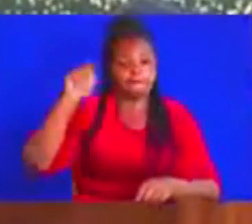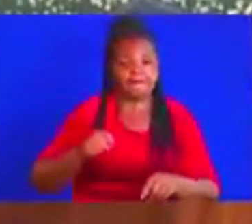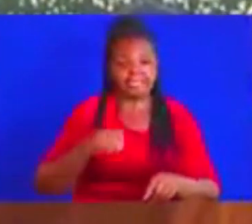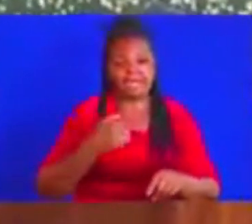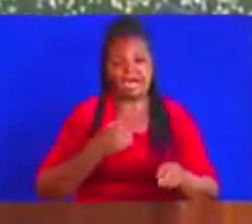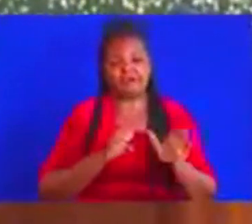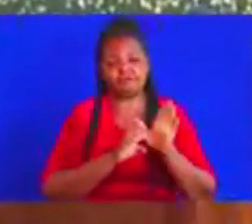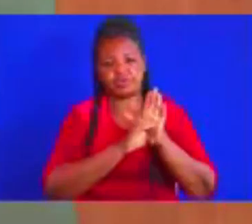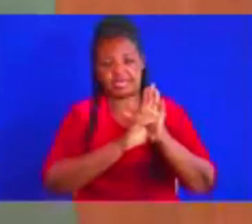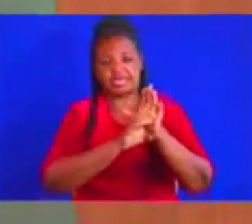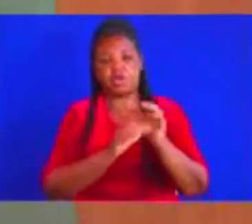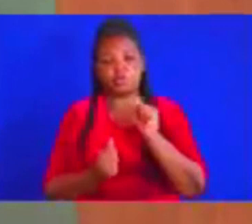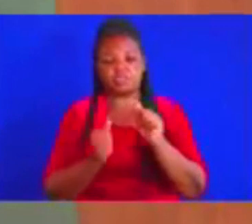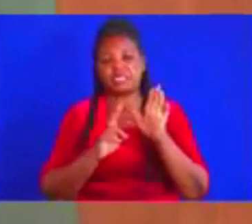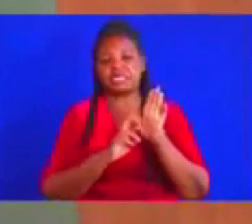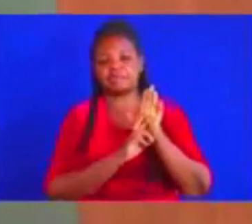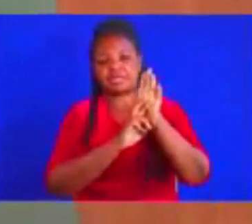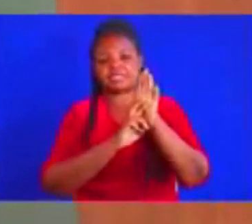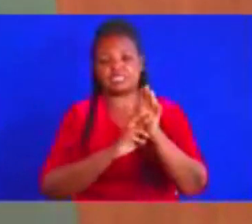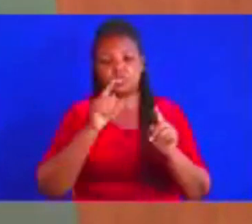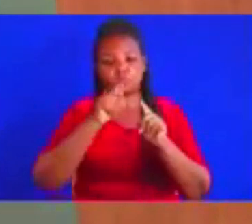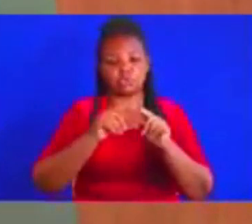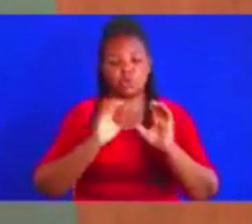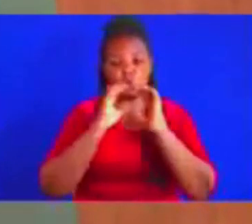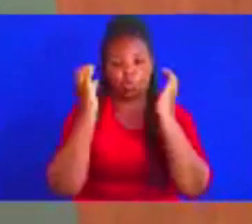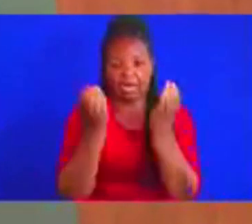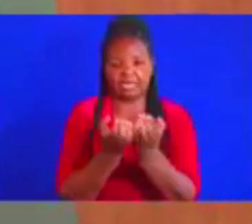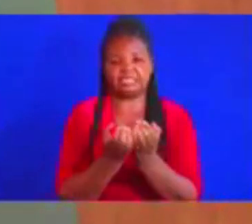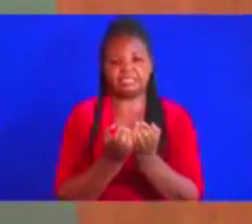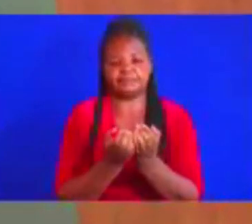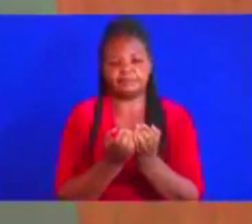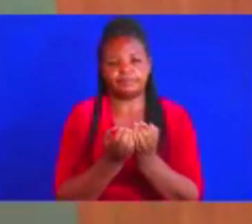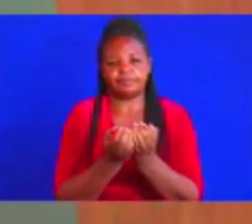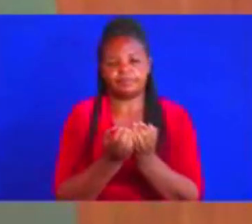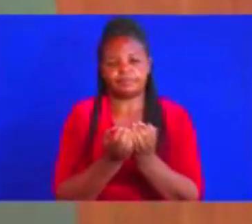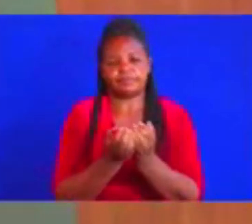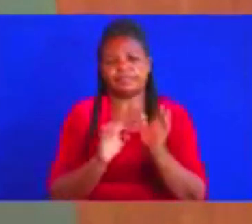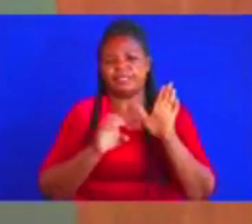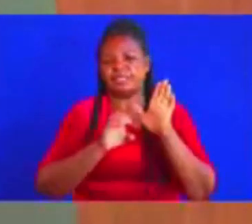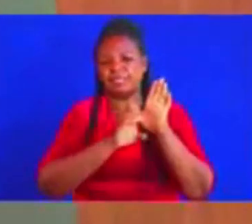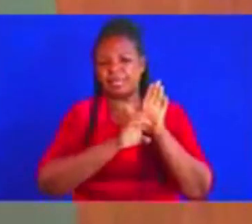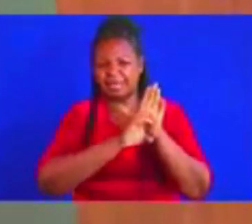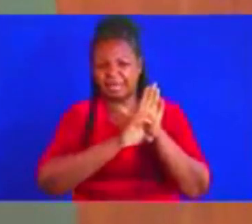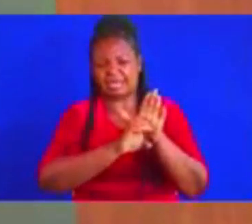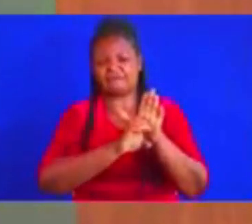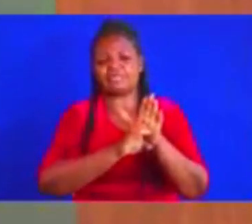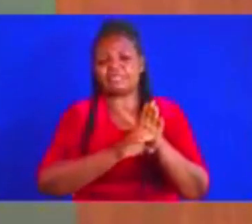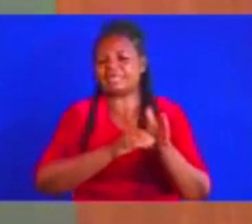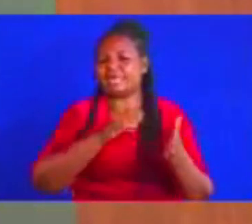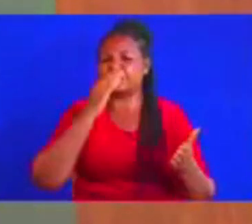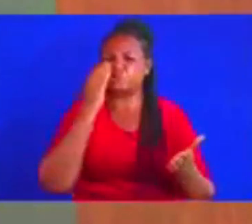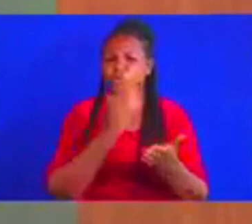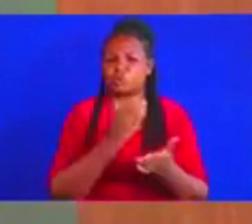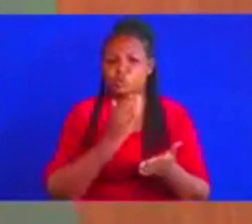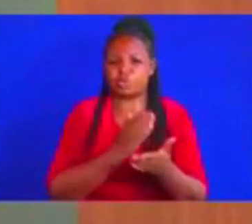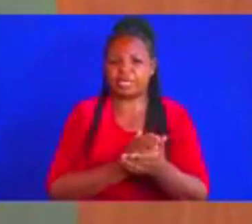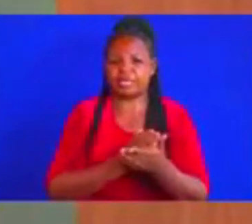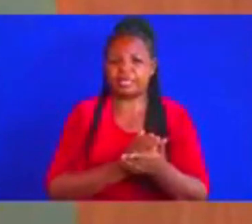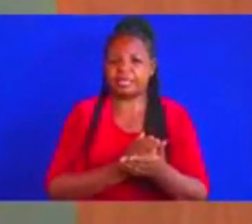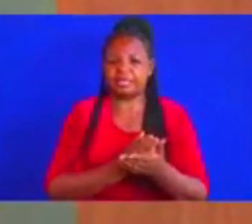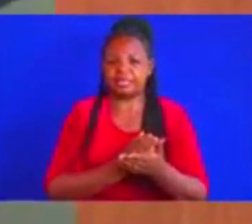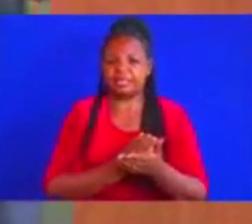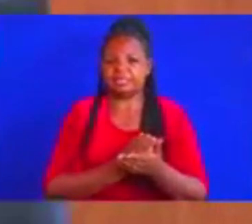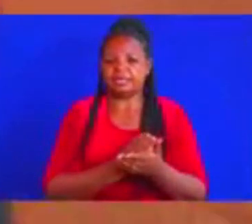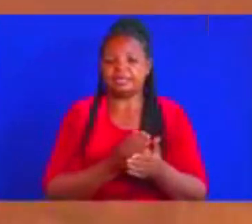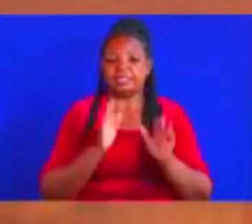to the world as tokens. Are we together? Evidences that you truly met the God of the Bible. So it